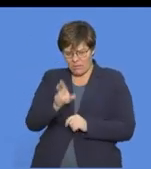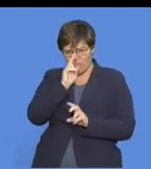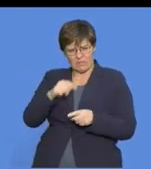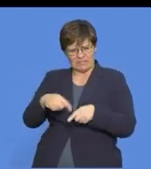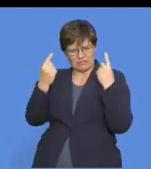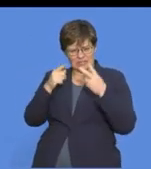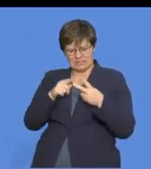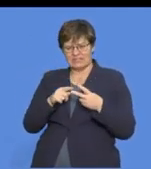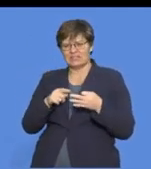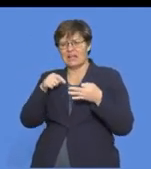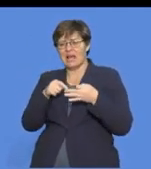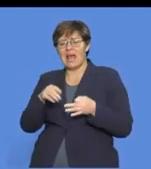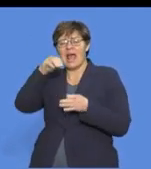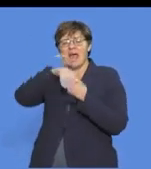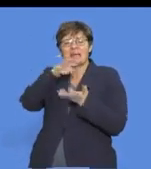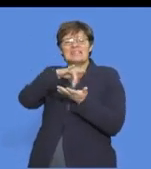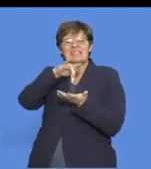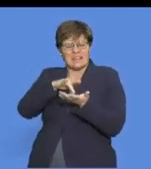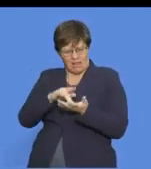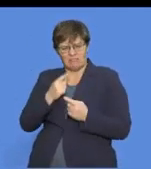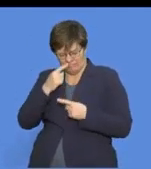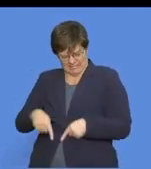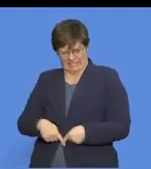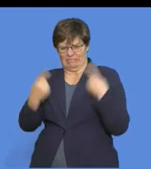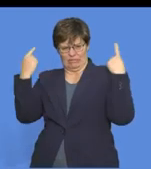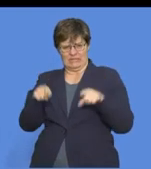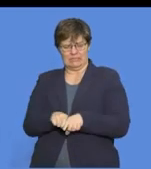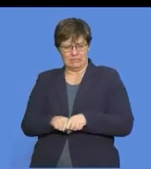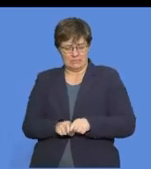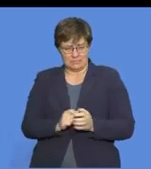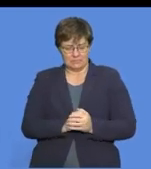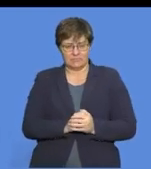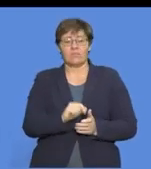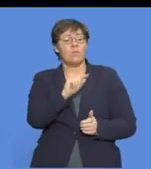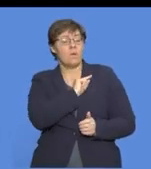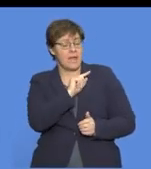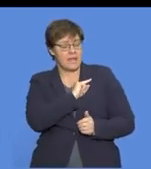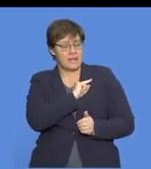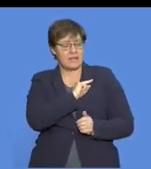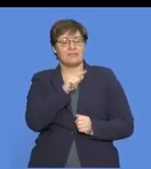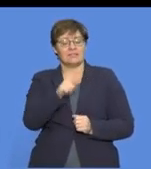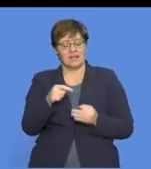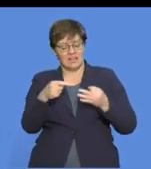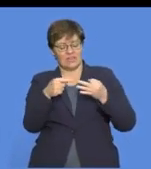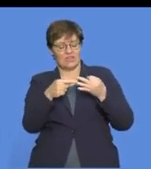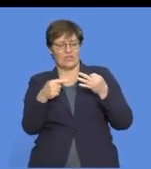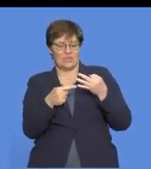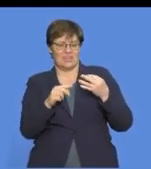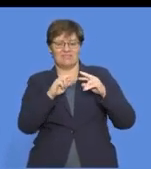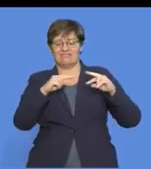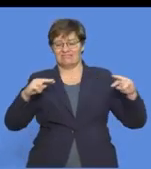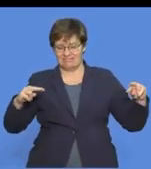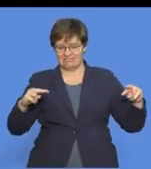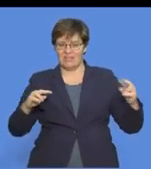on the inside look different, and those right in the center look completely different. And that is because these are the three